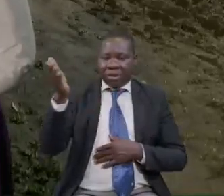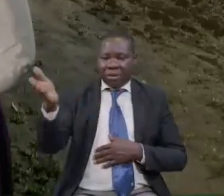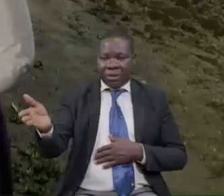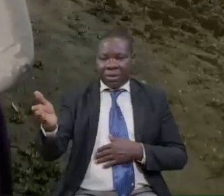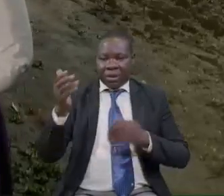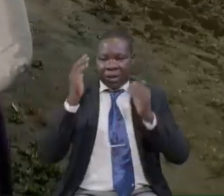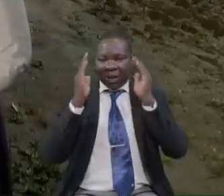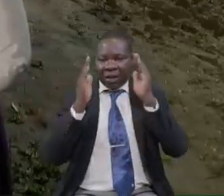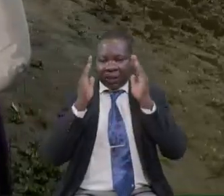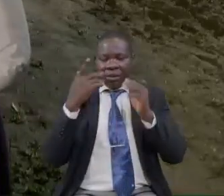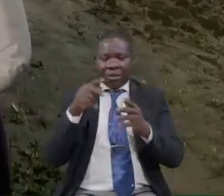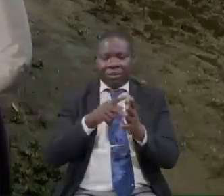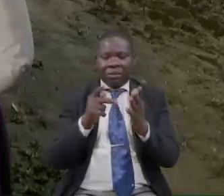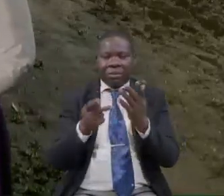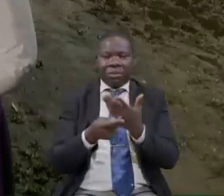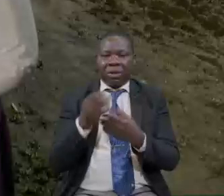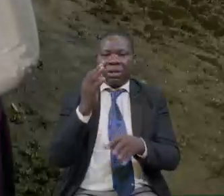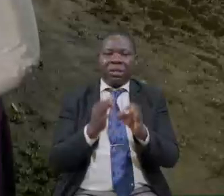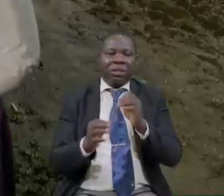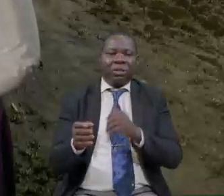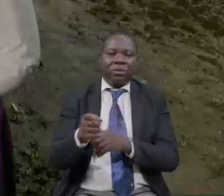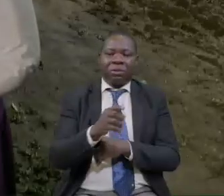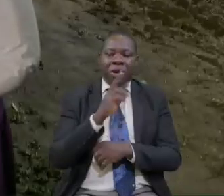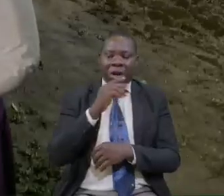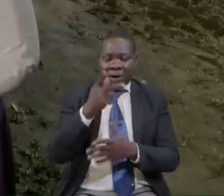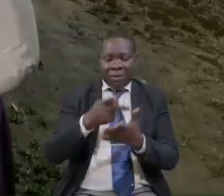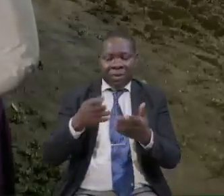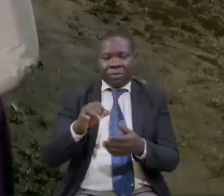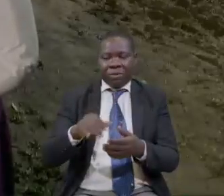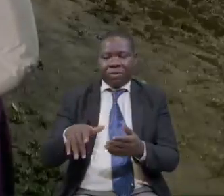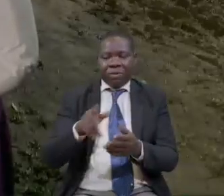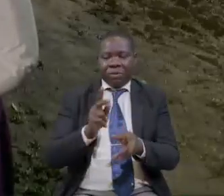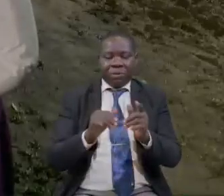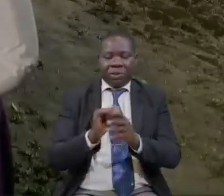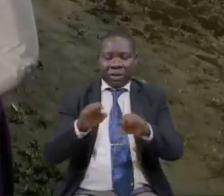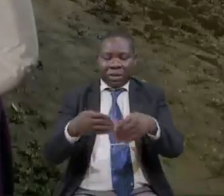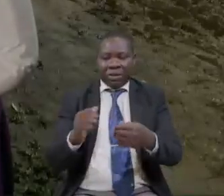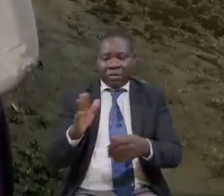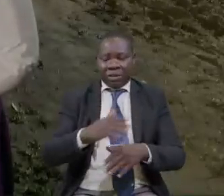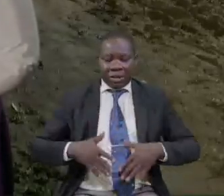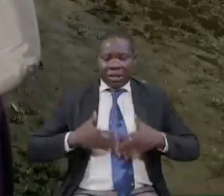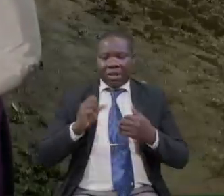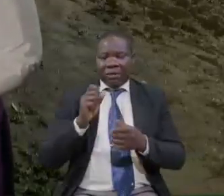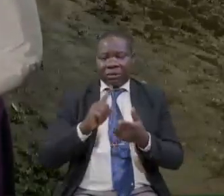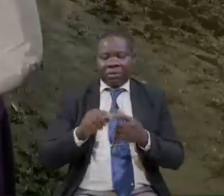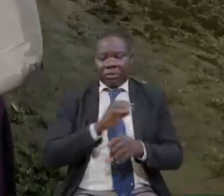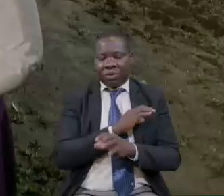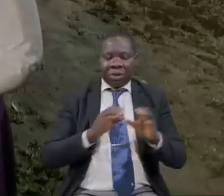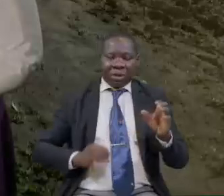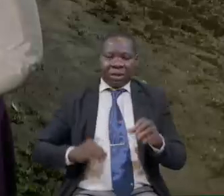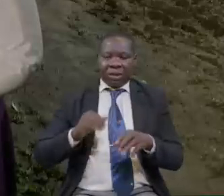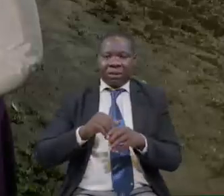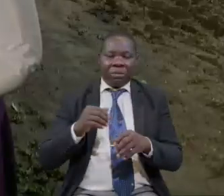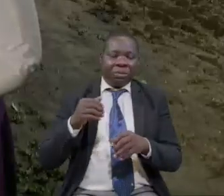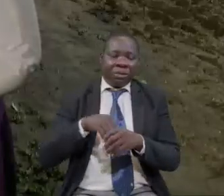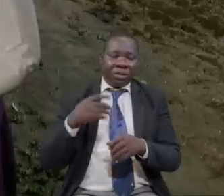If you are part of those who gave their lives to Christ in the days past